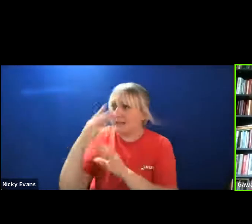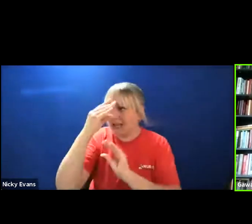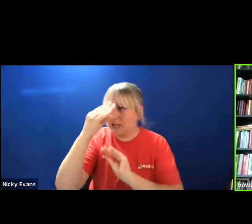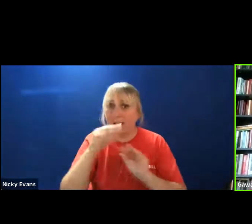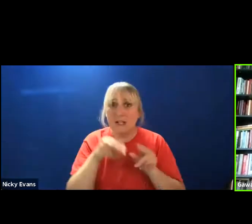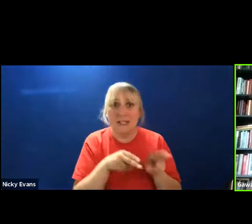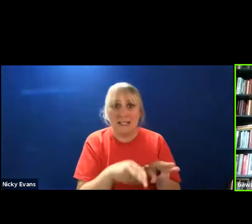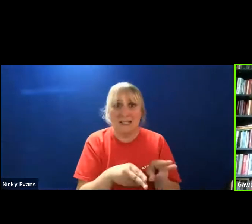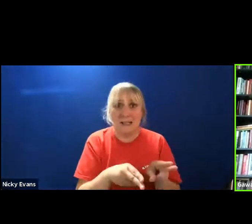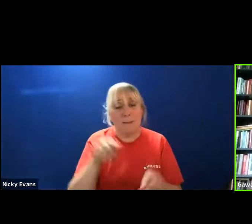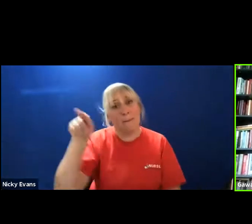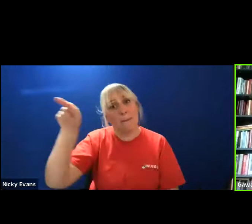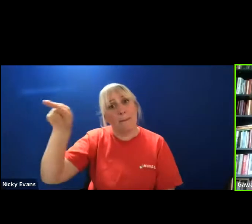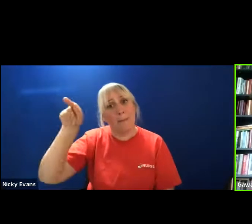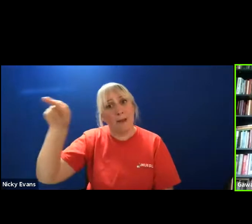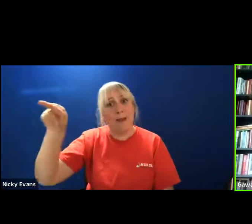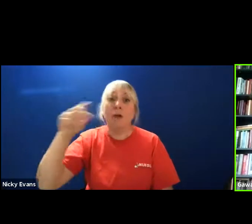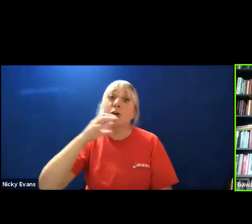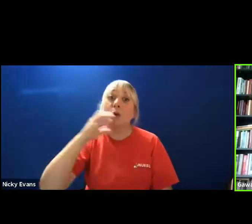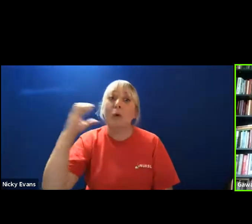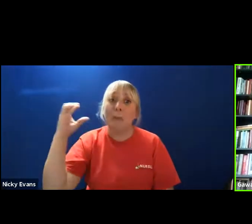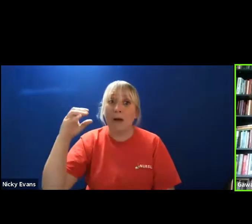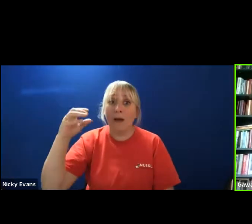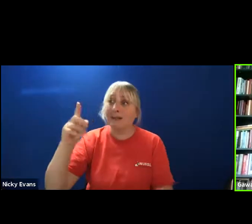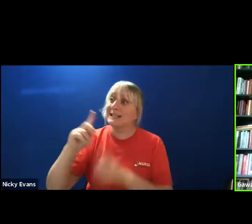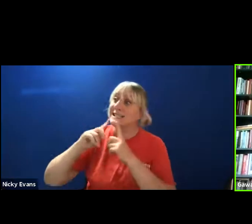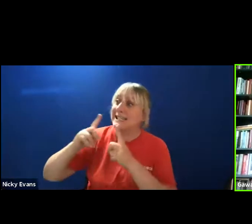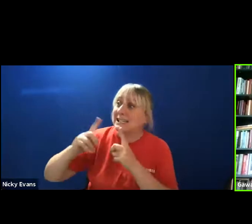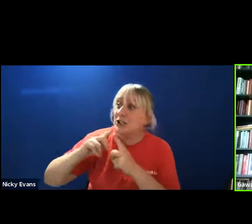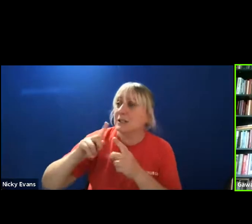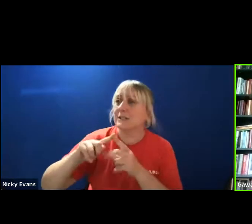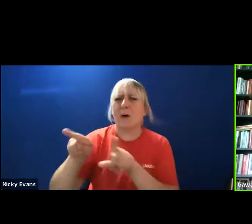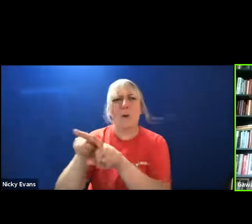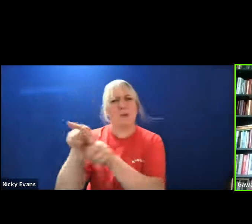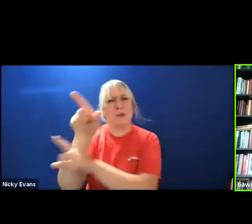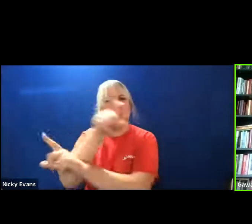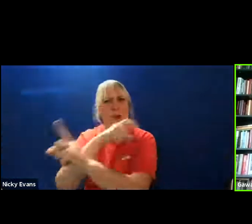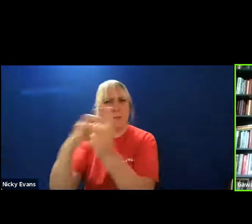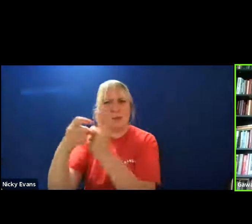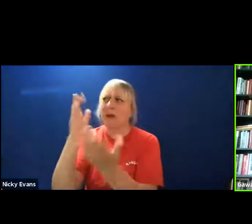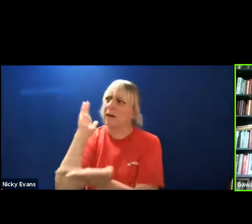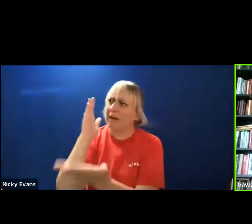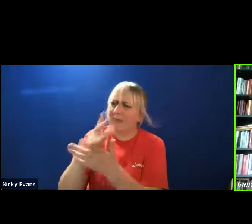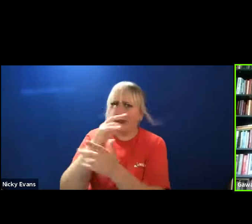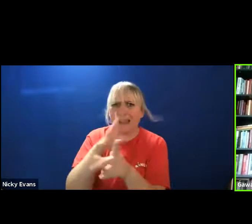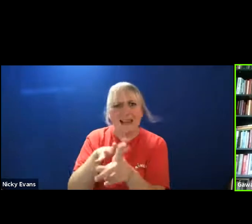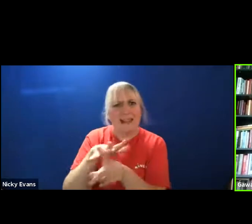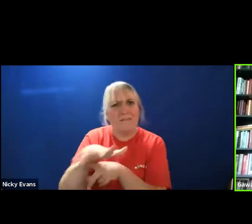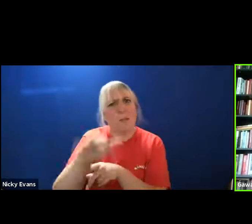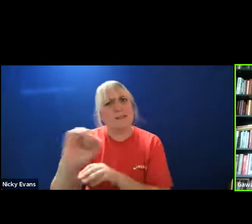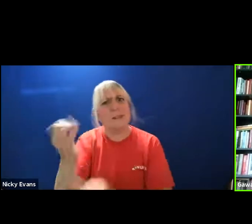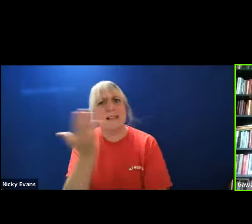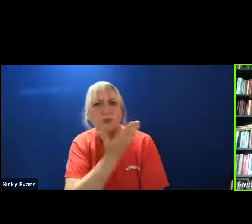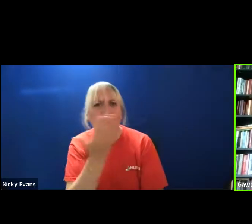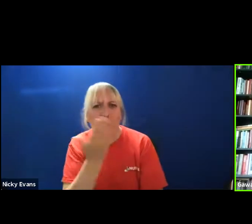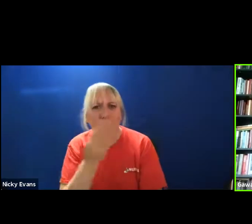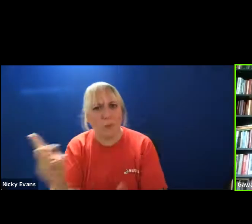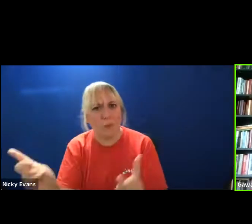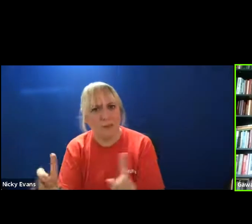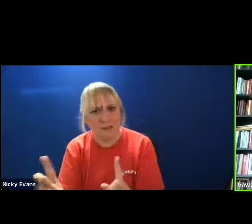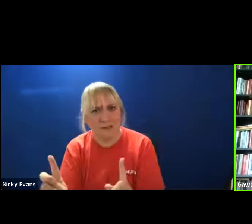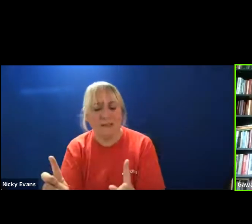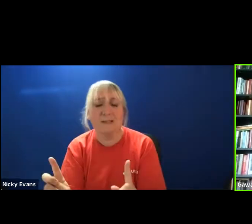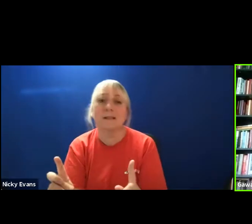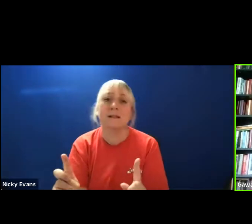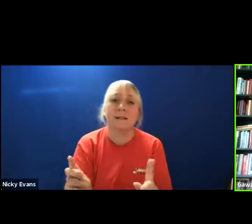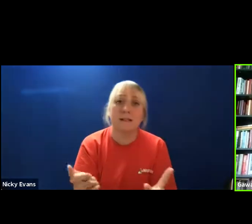say both Cuban educators, but also the community in Cuba have over their schools, is something we've heard from so